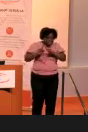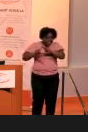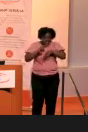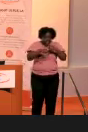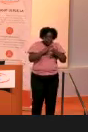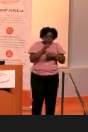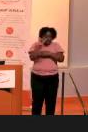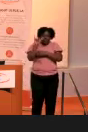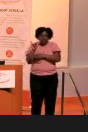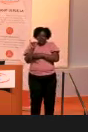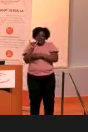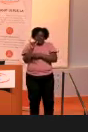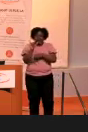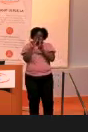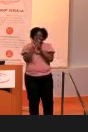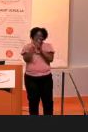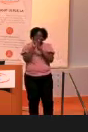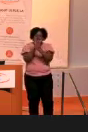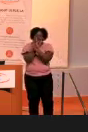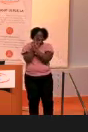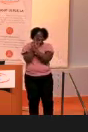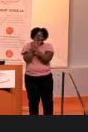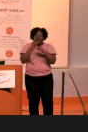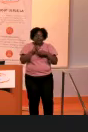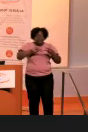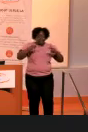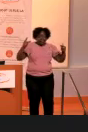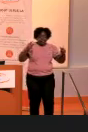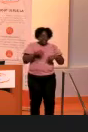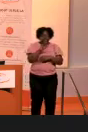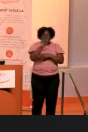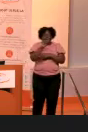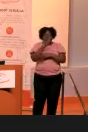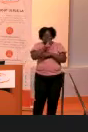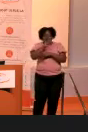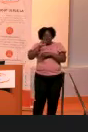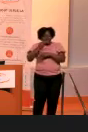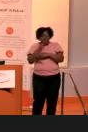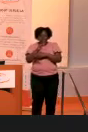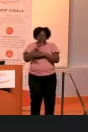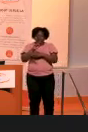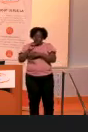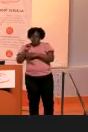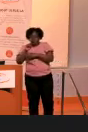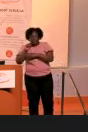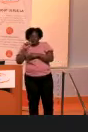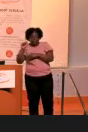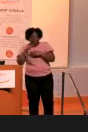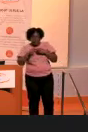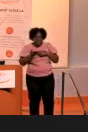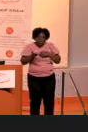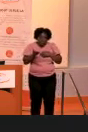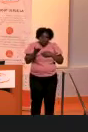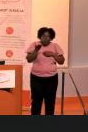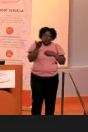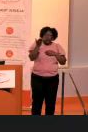as double-stranded DNA, Smith, and SSA. So when those levels are high, that's indicative,